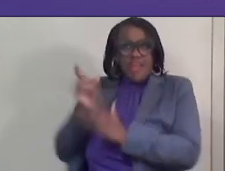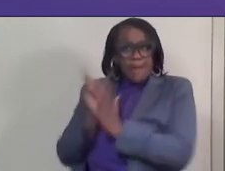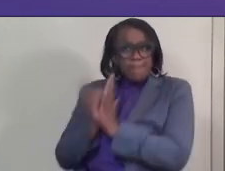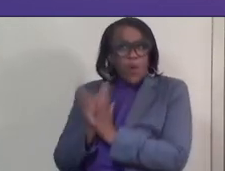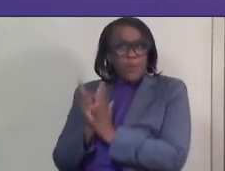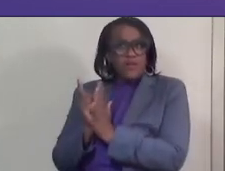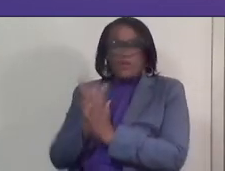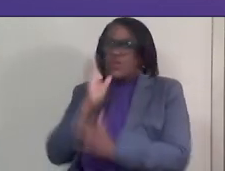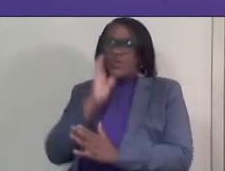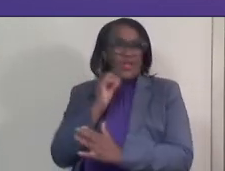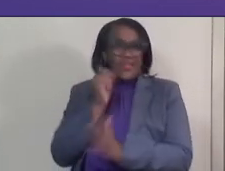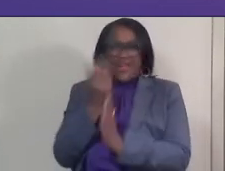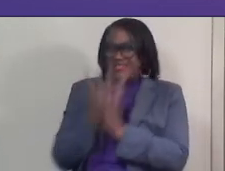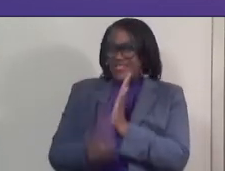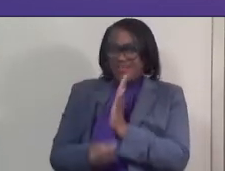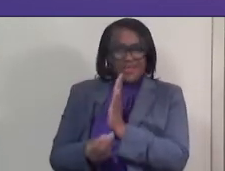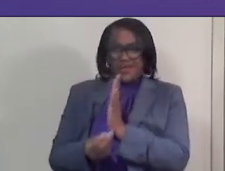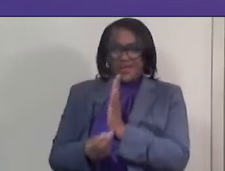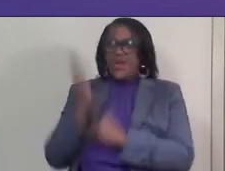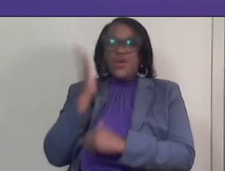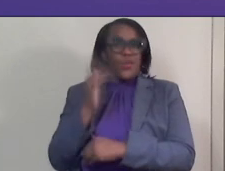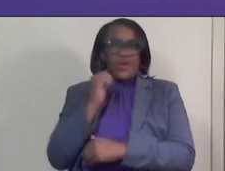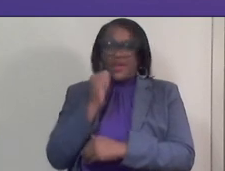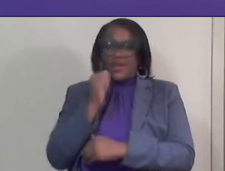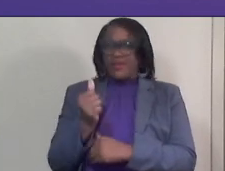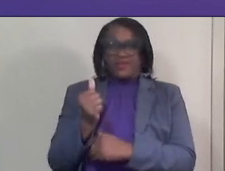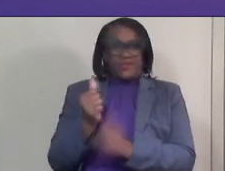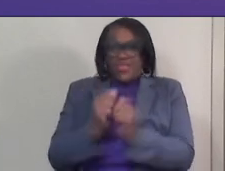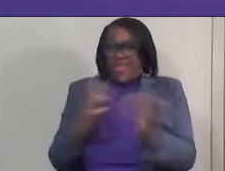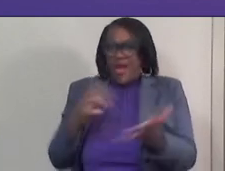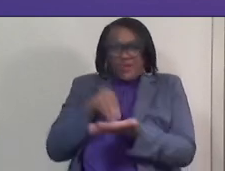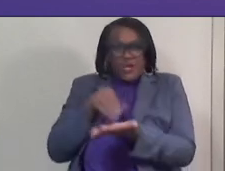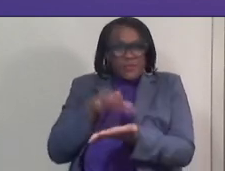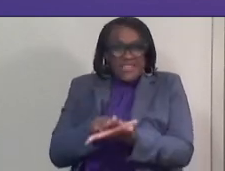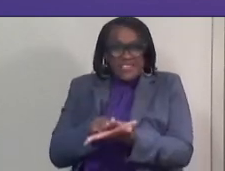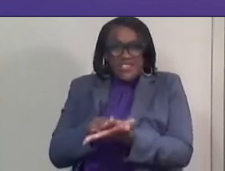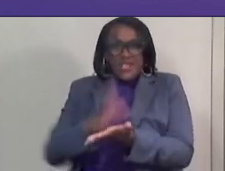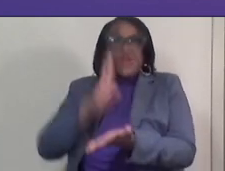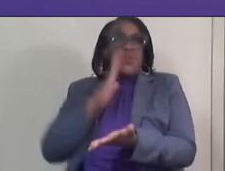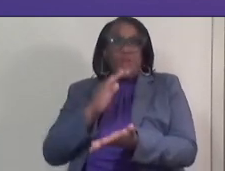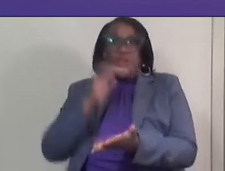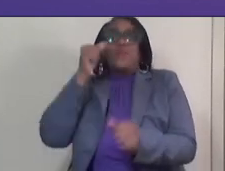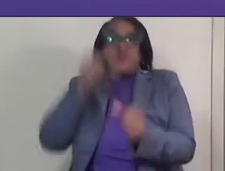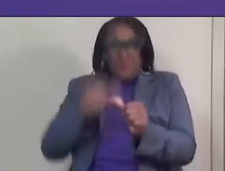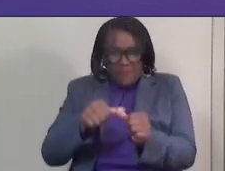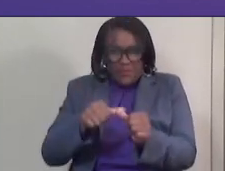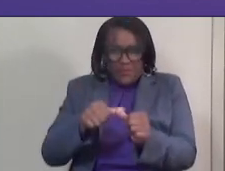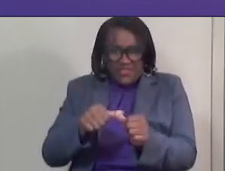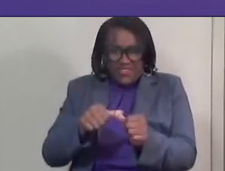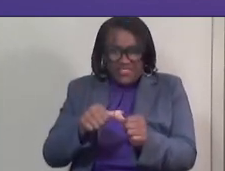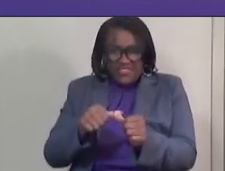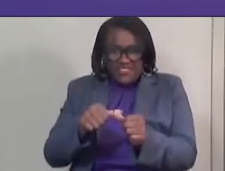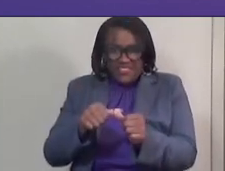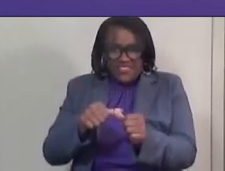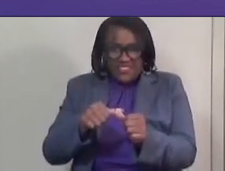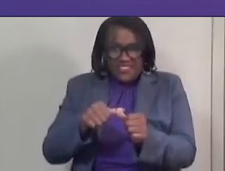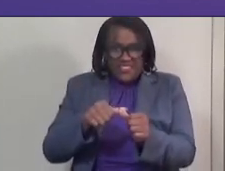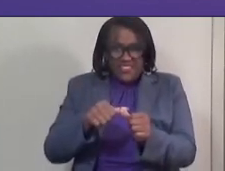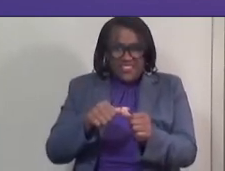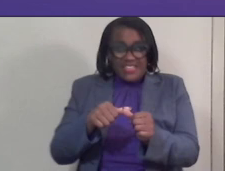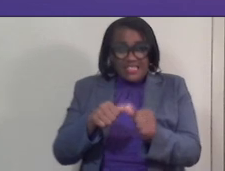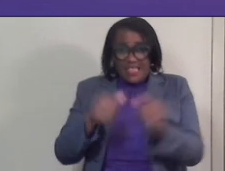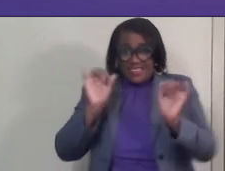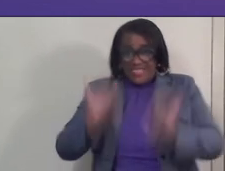not disappear. It will not go undocumented. It will not go unremembered. And the effort was